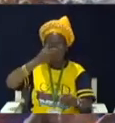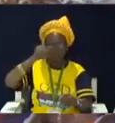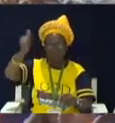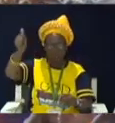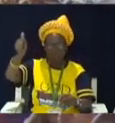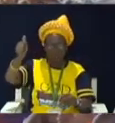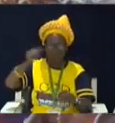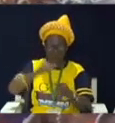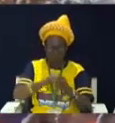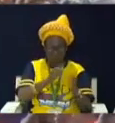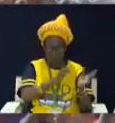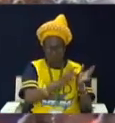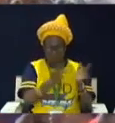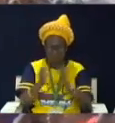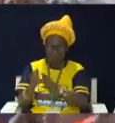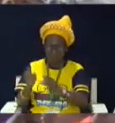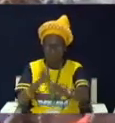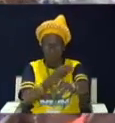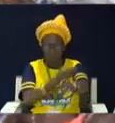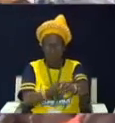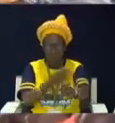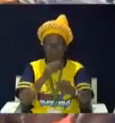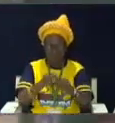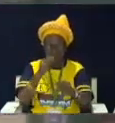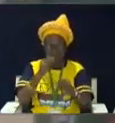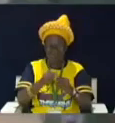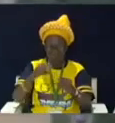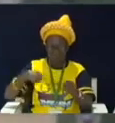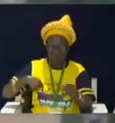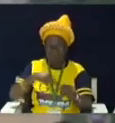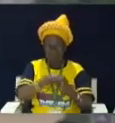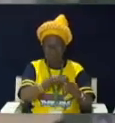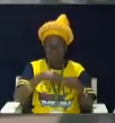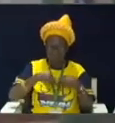In Jesus' mighty name, we have prayed.